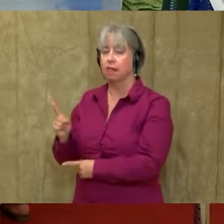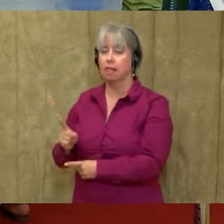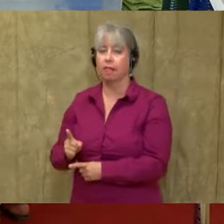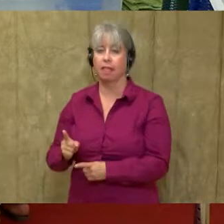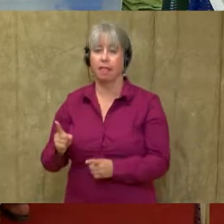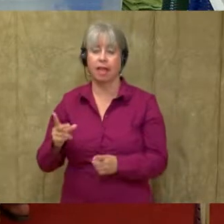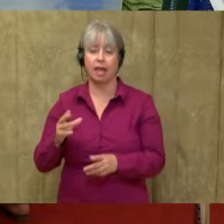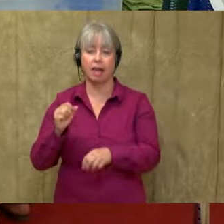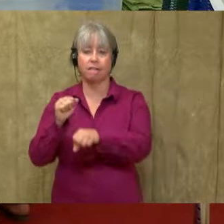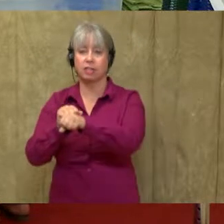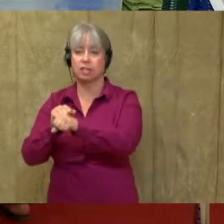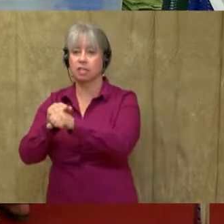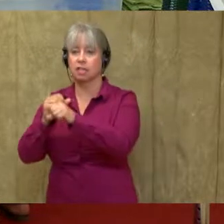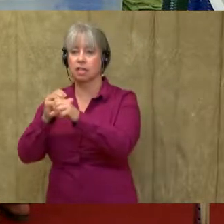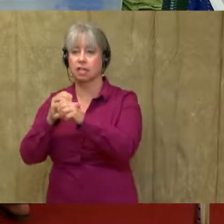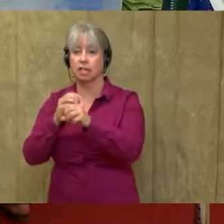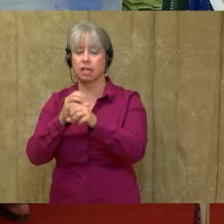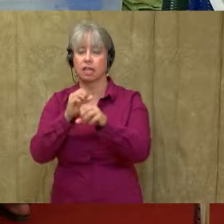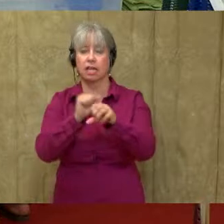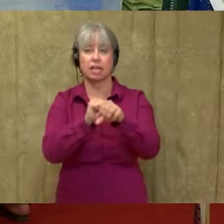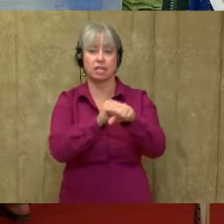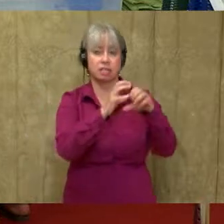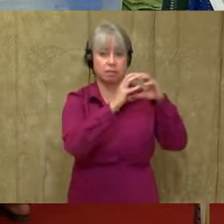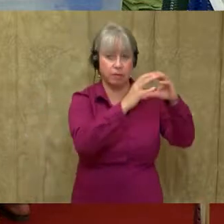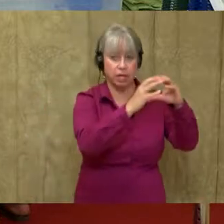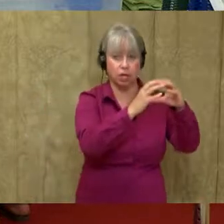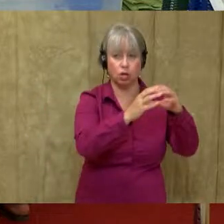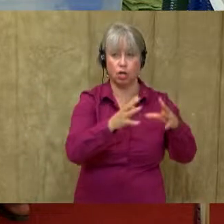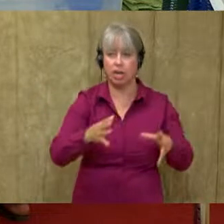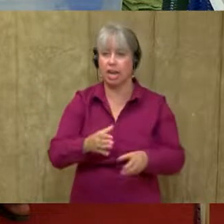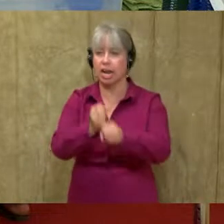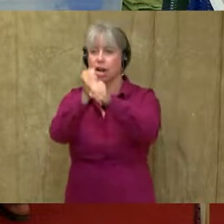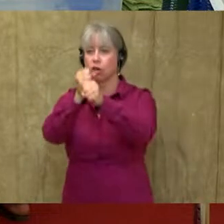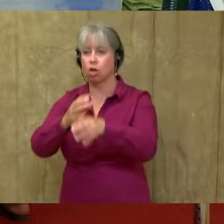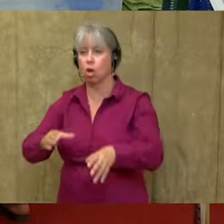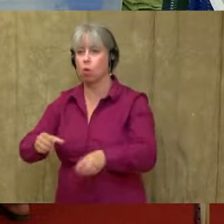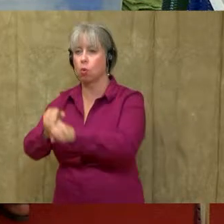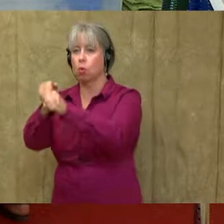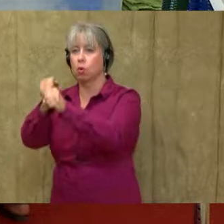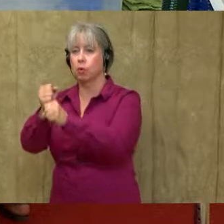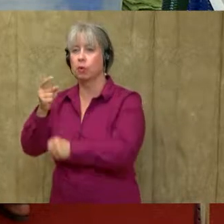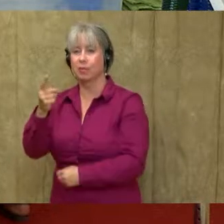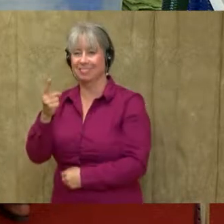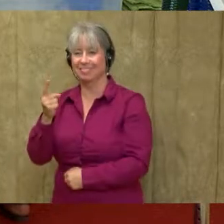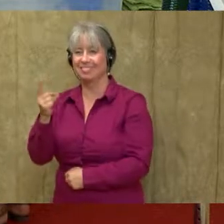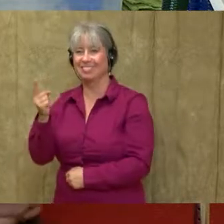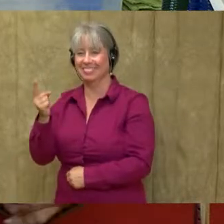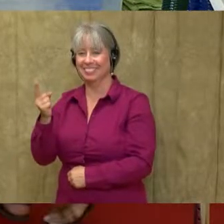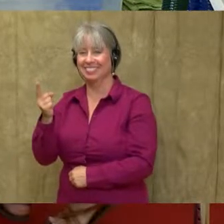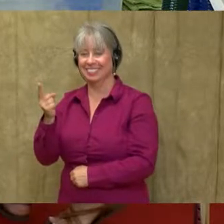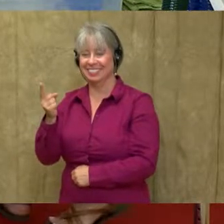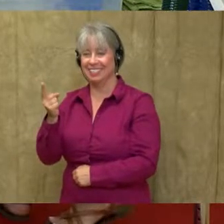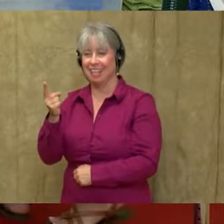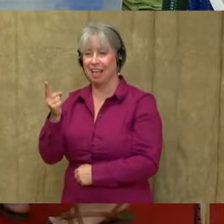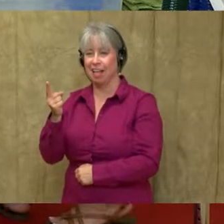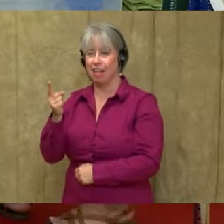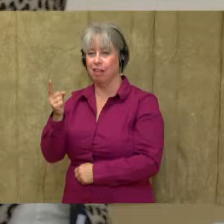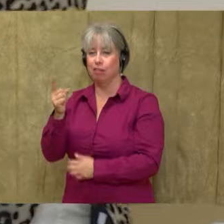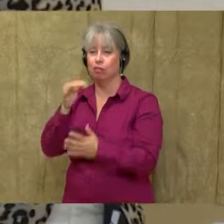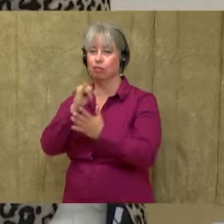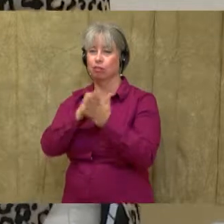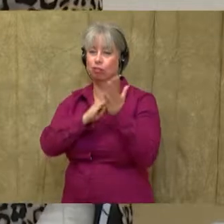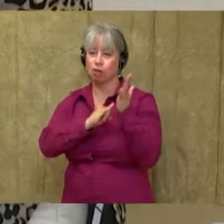a cone here, okay, do my best to draw a little cone here.